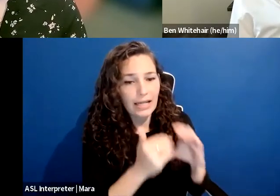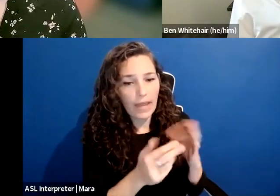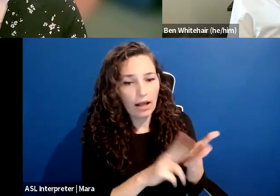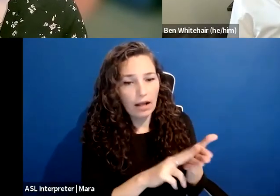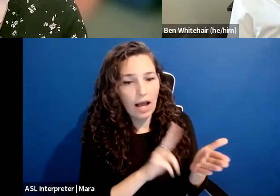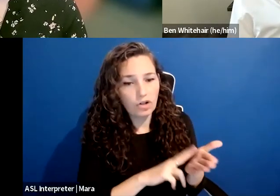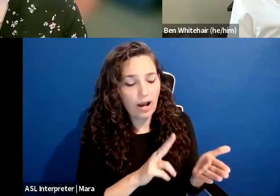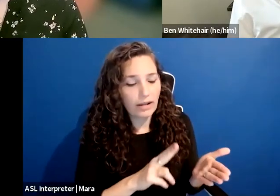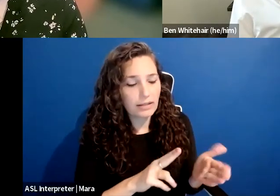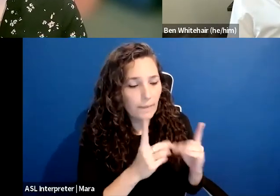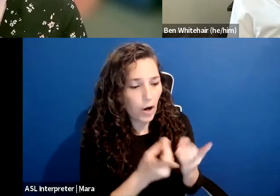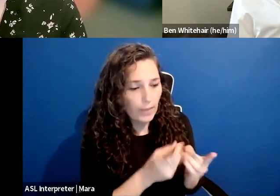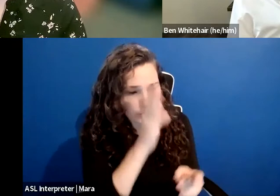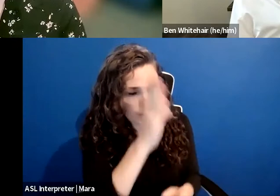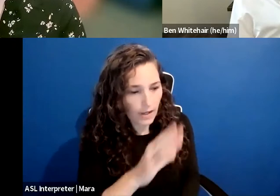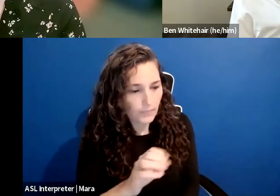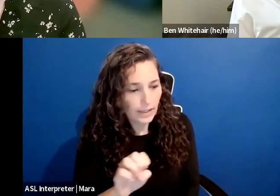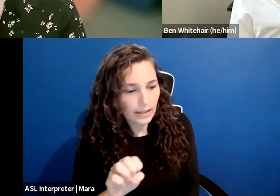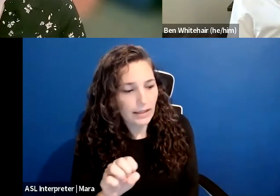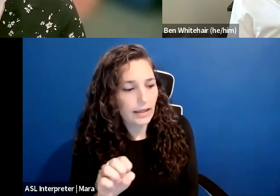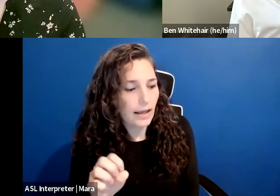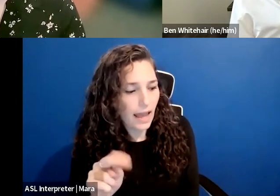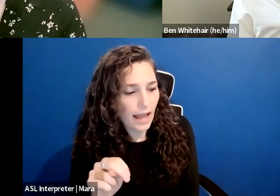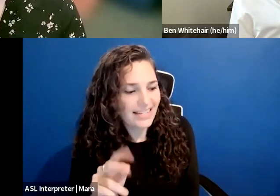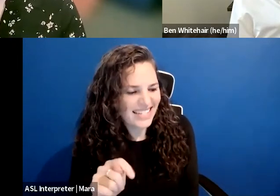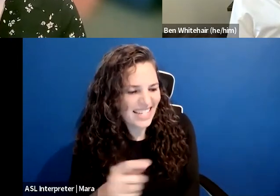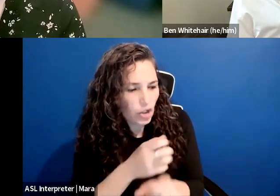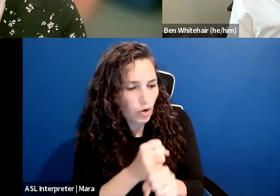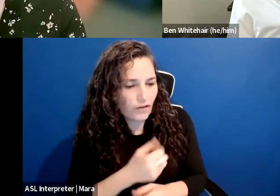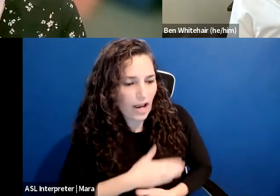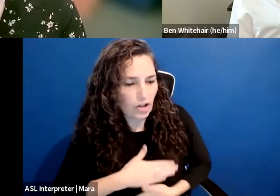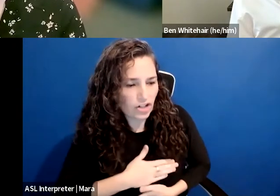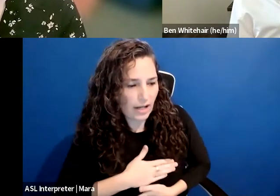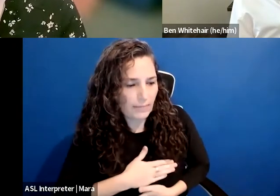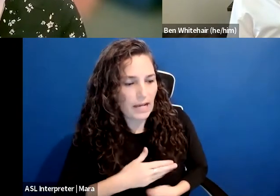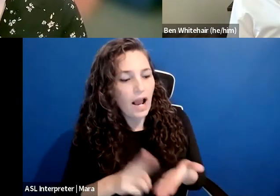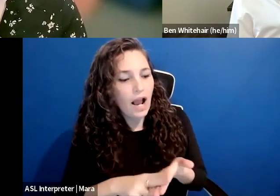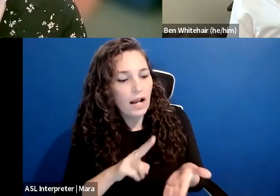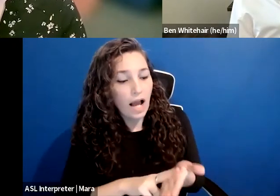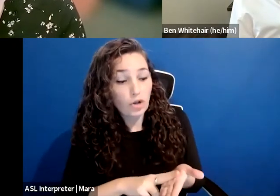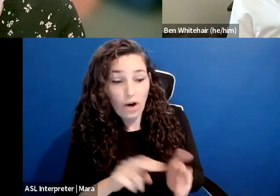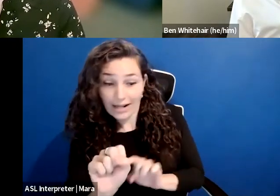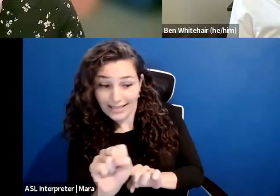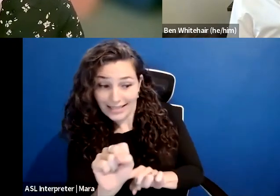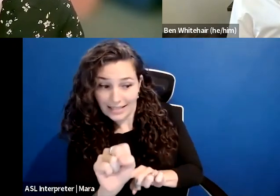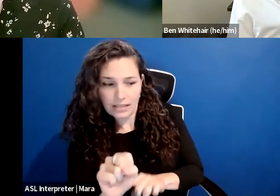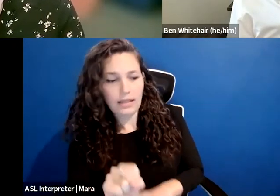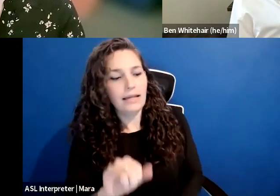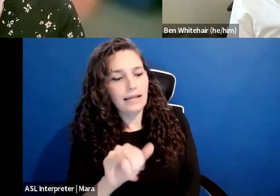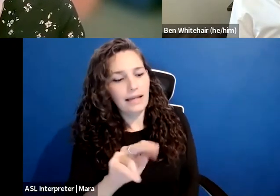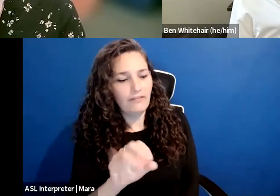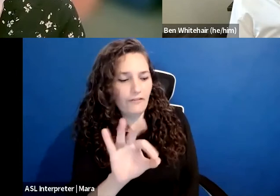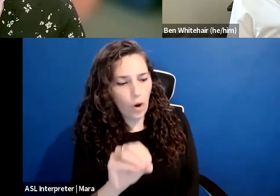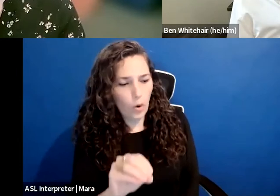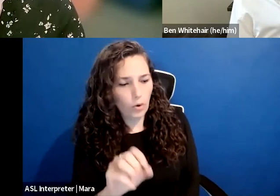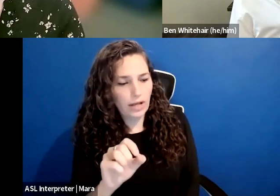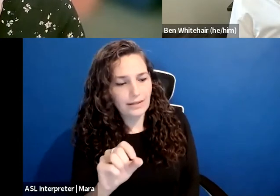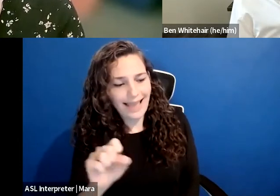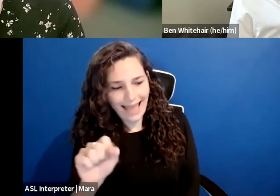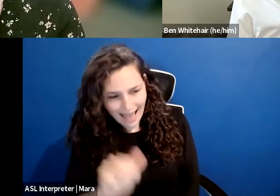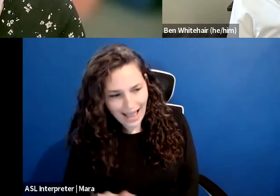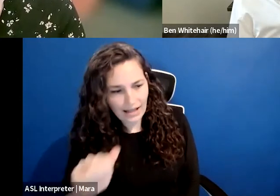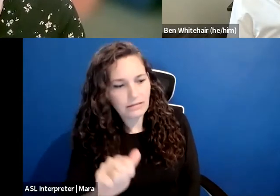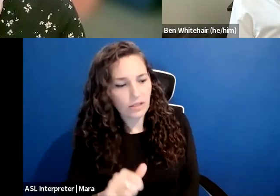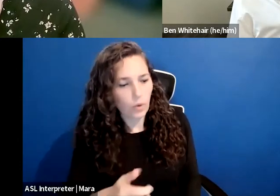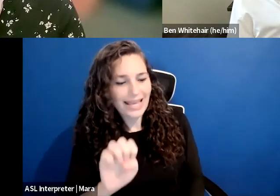directly. It's ENT, like short for entertainment, contracts with an S, info@SAGAFTRA.org. And then we